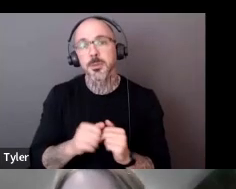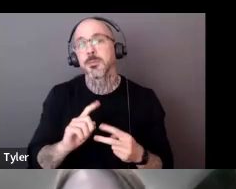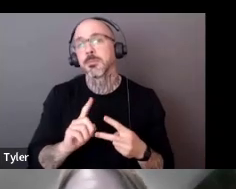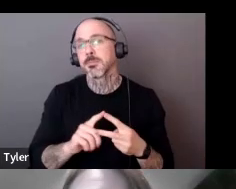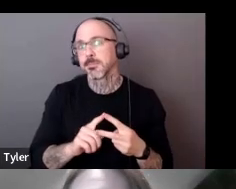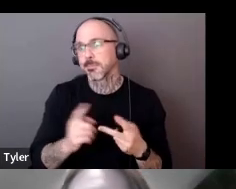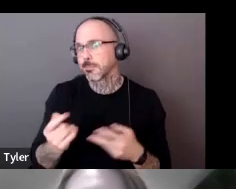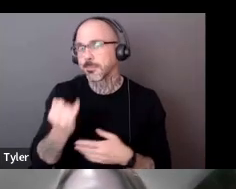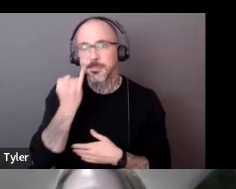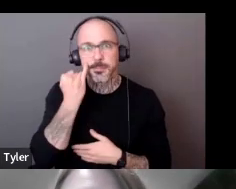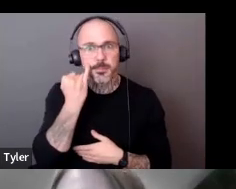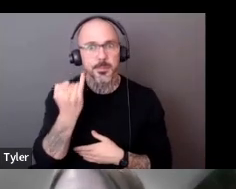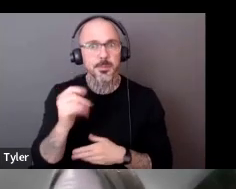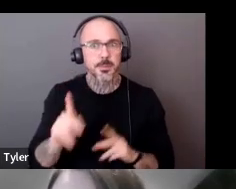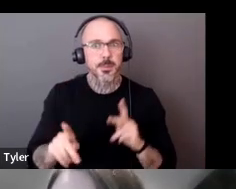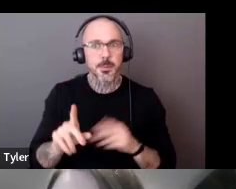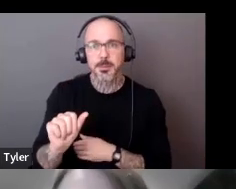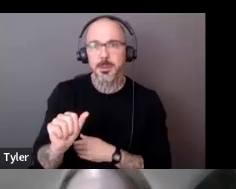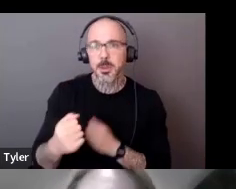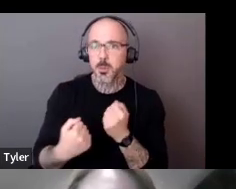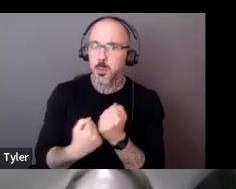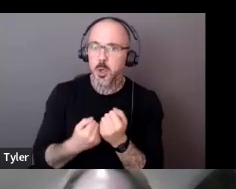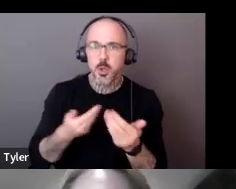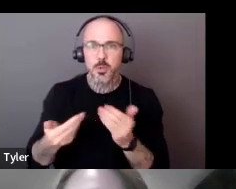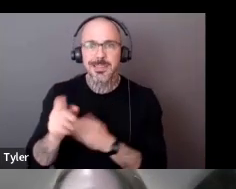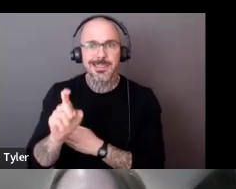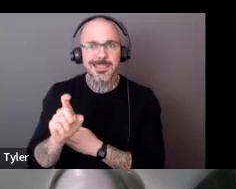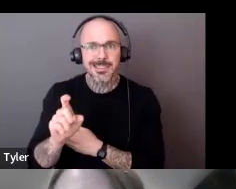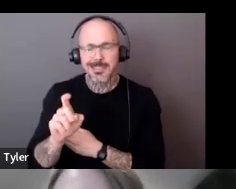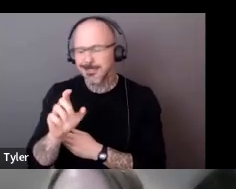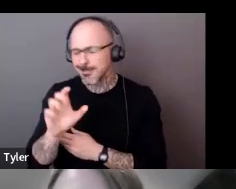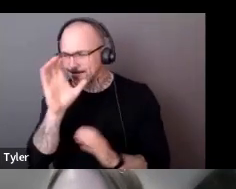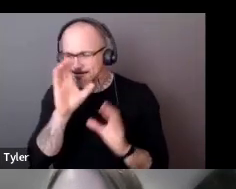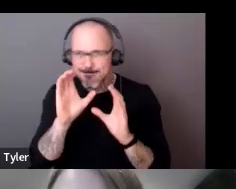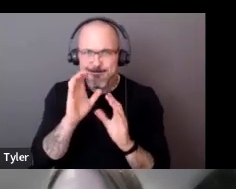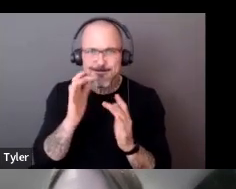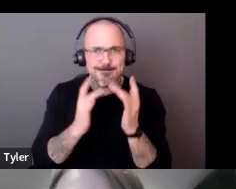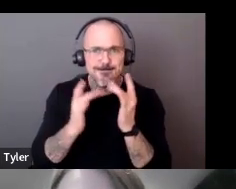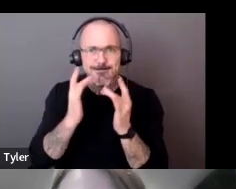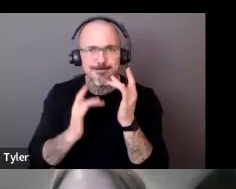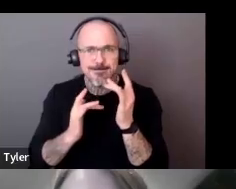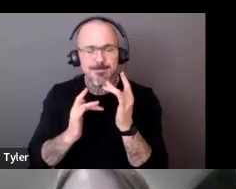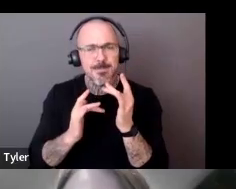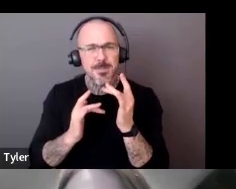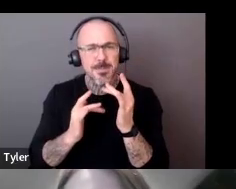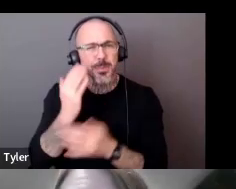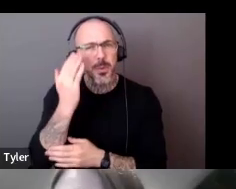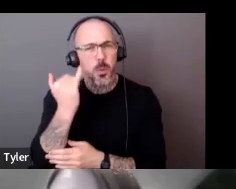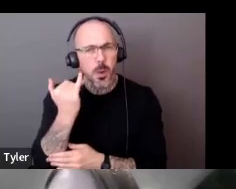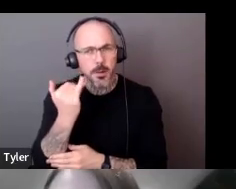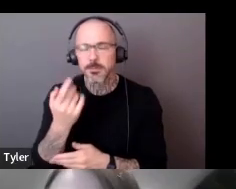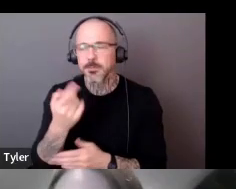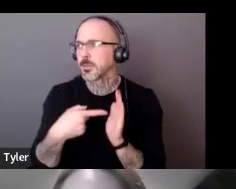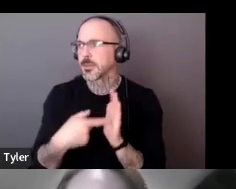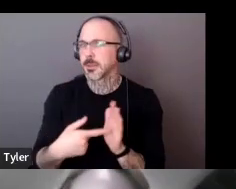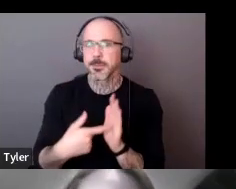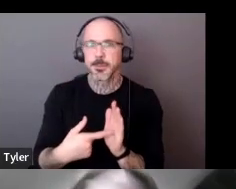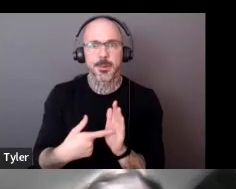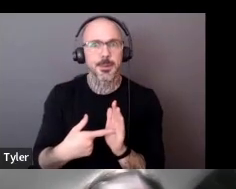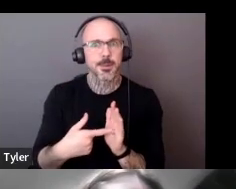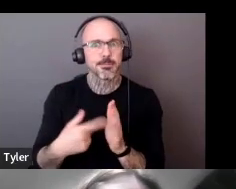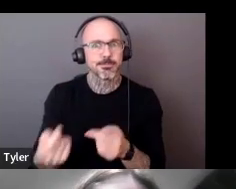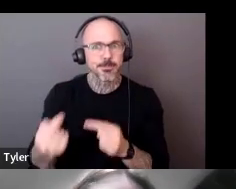services that they need? We spoke a lot about attendant care and community